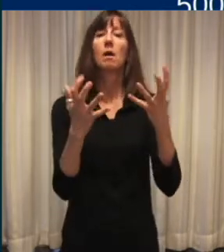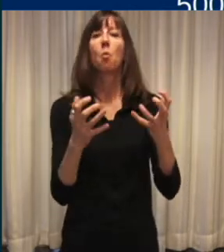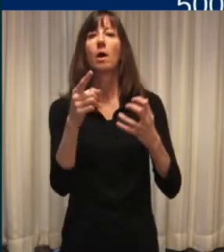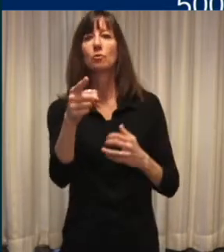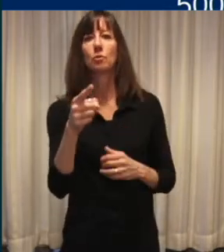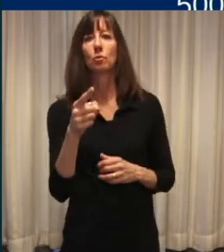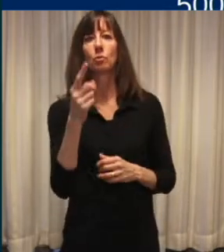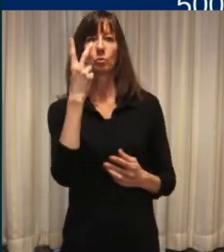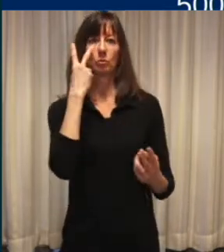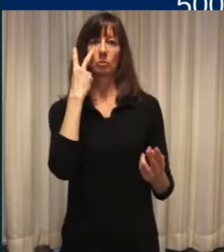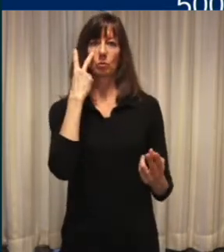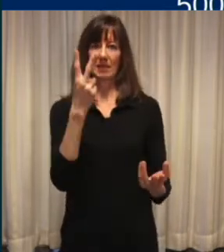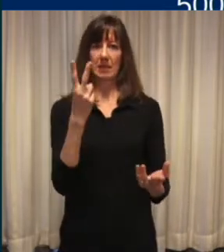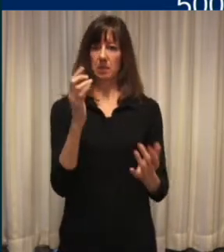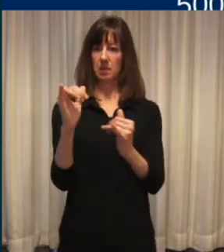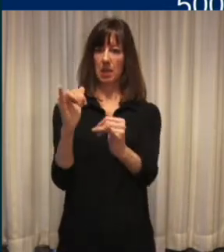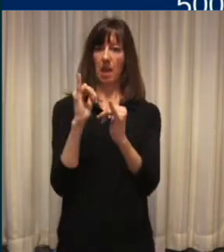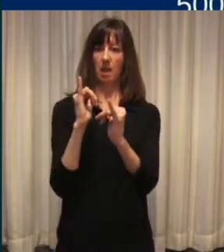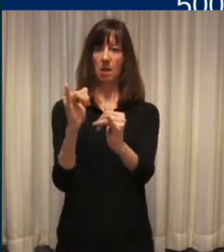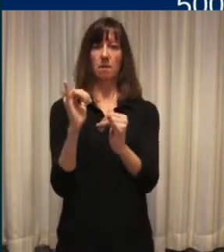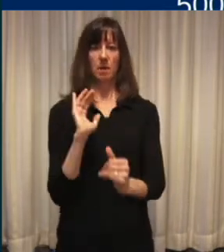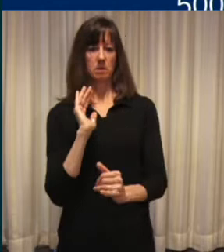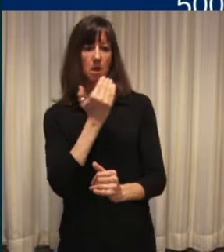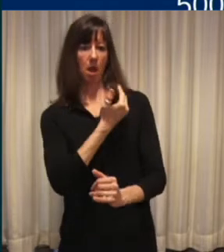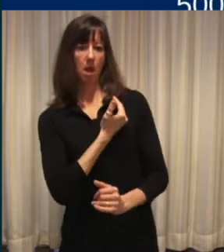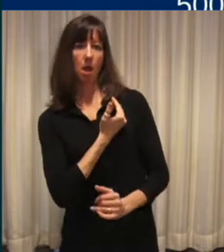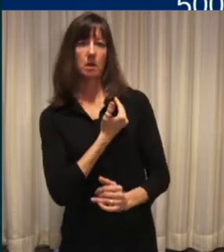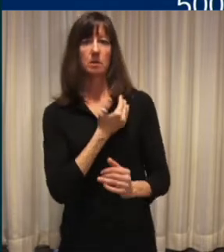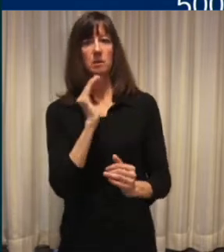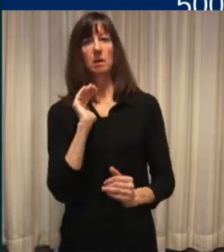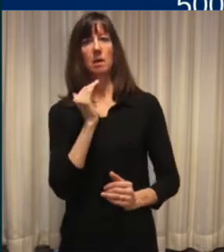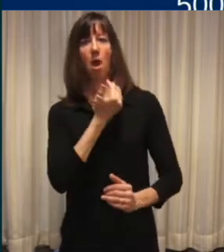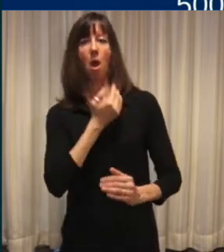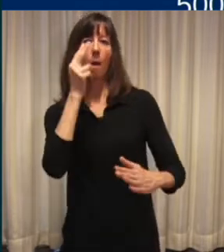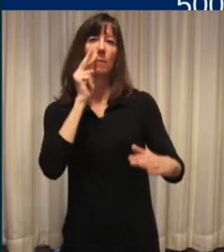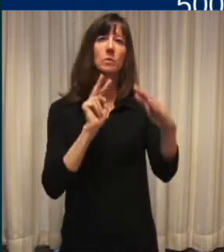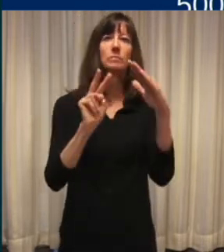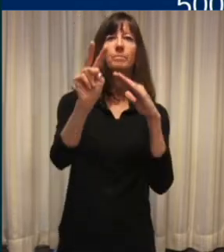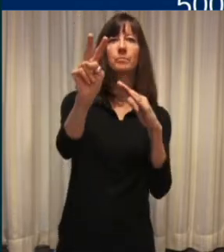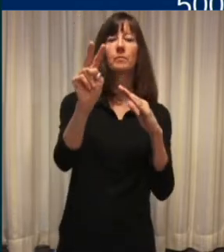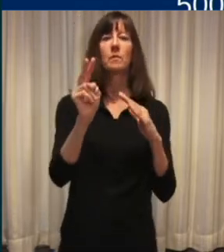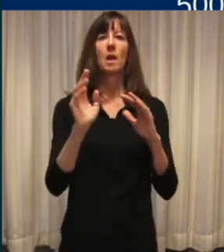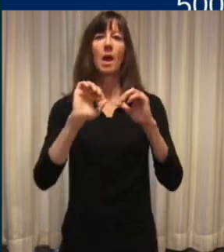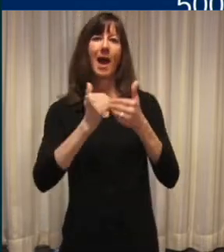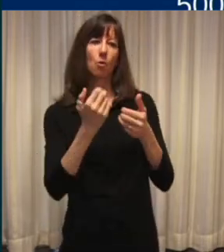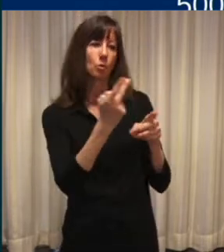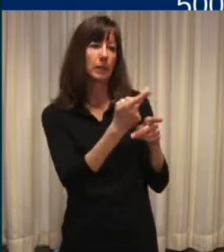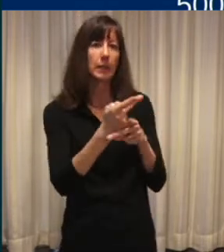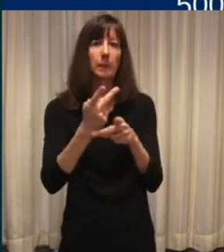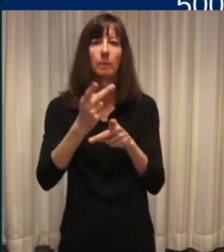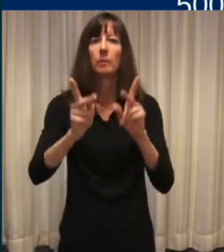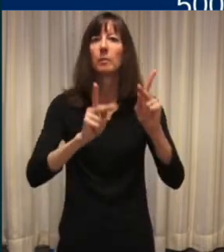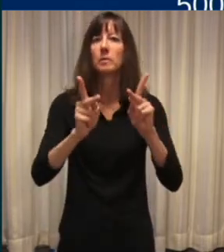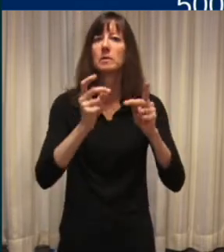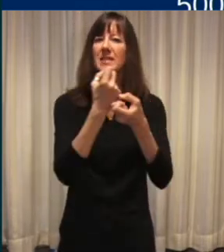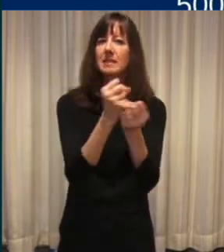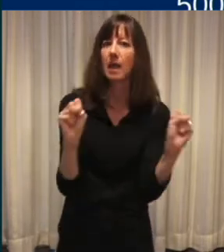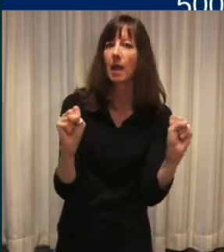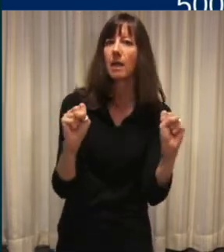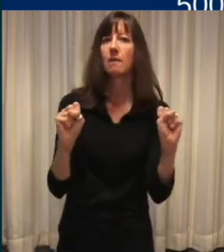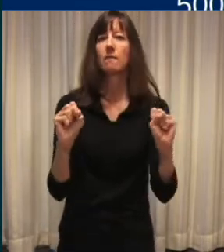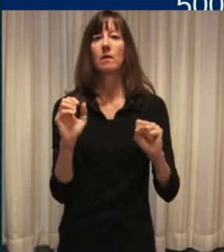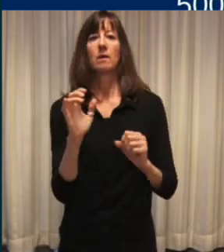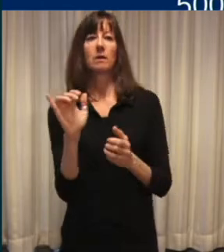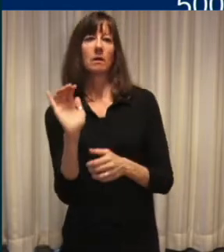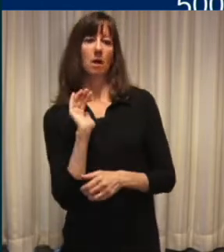and informing all the things we're doing, from our policies to keep people safe and the New York State pause policies, but also all